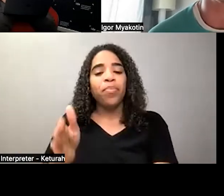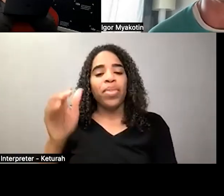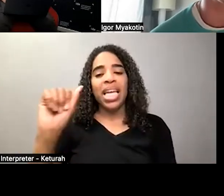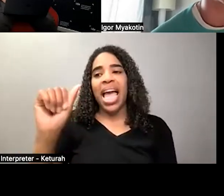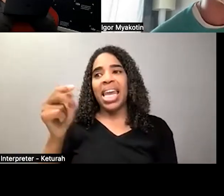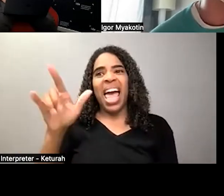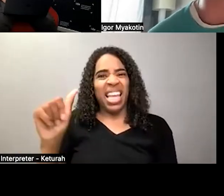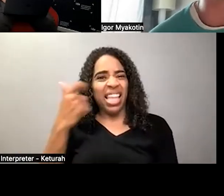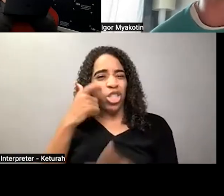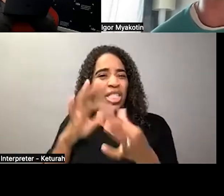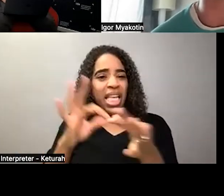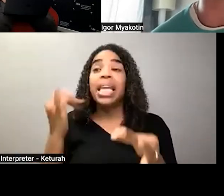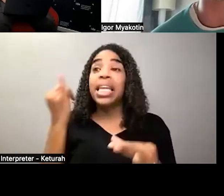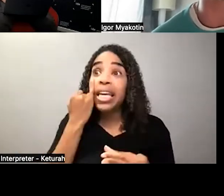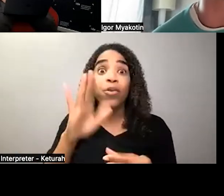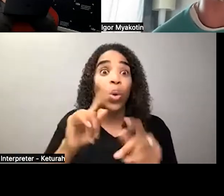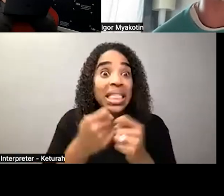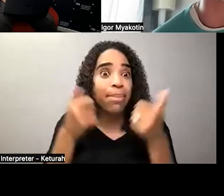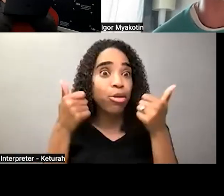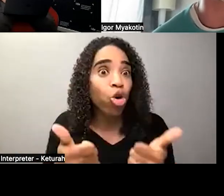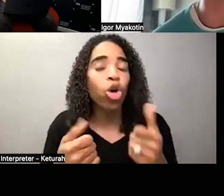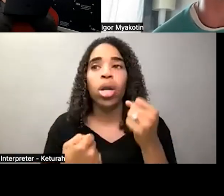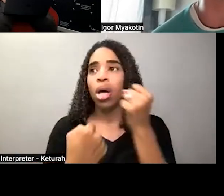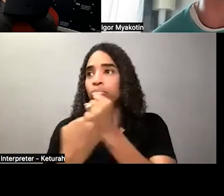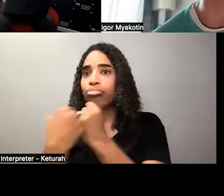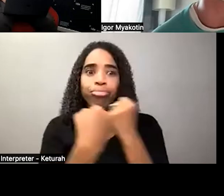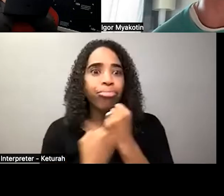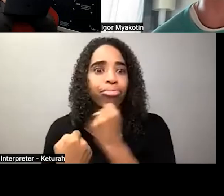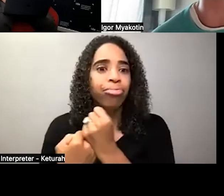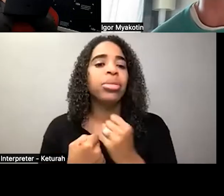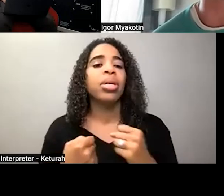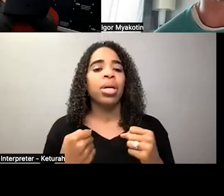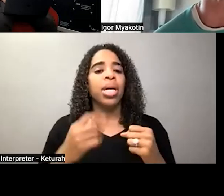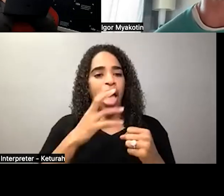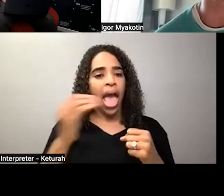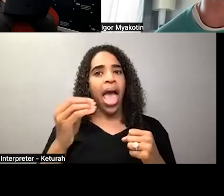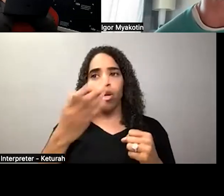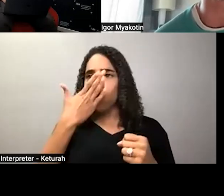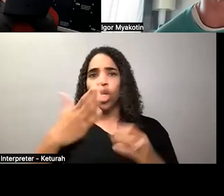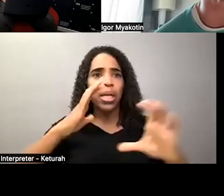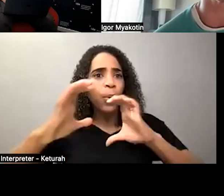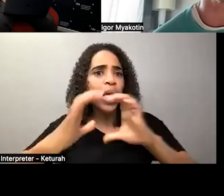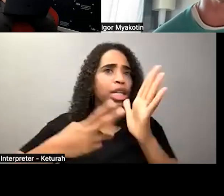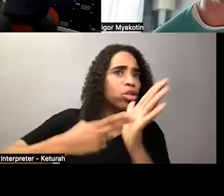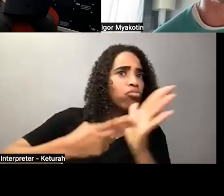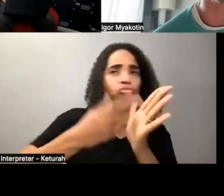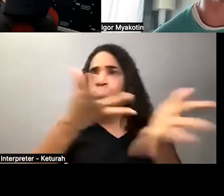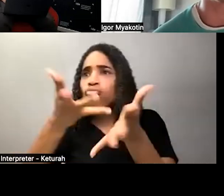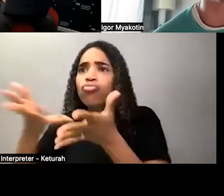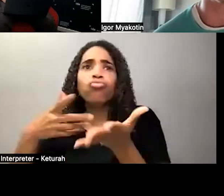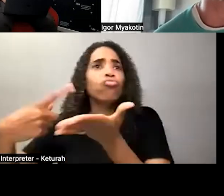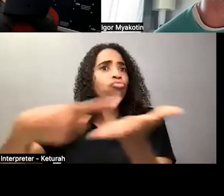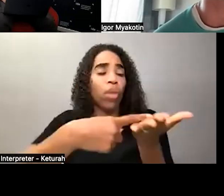and good team members, and having a very clear, transparent communication is like so important.